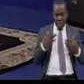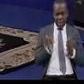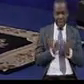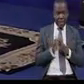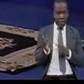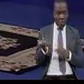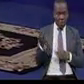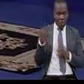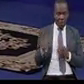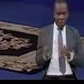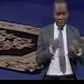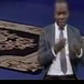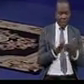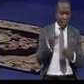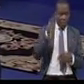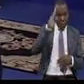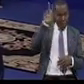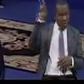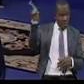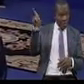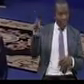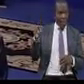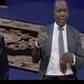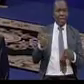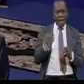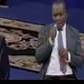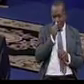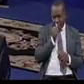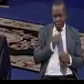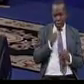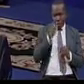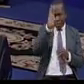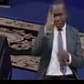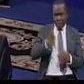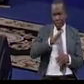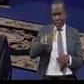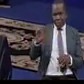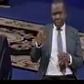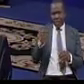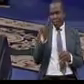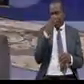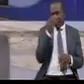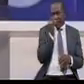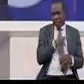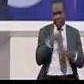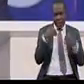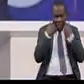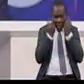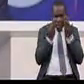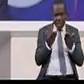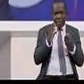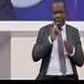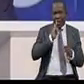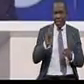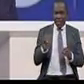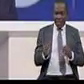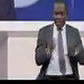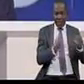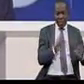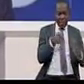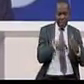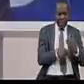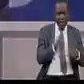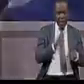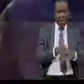sat down at the right hand of the throne of God. We're running a race. You are running